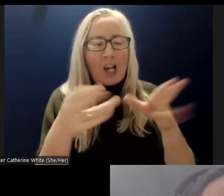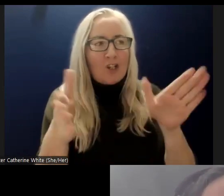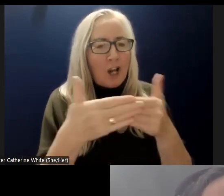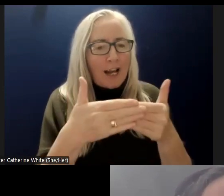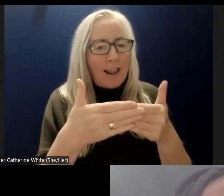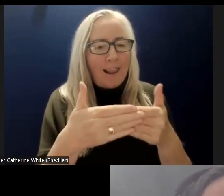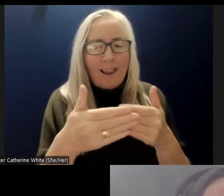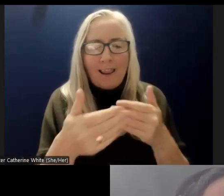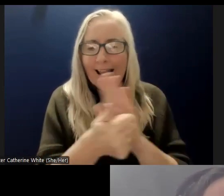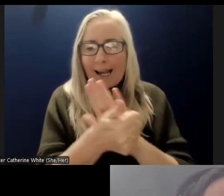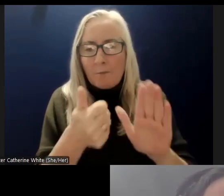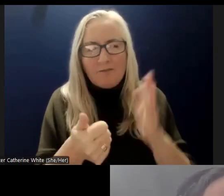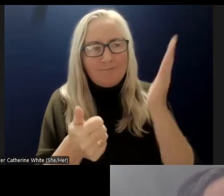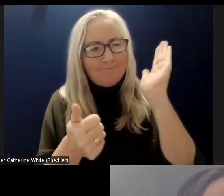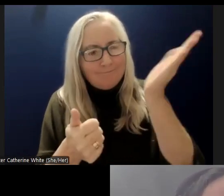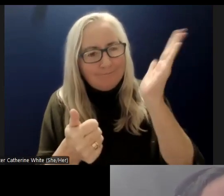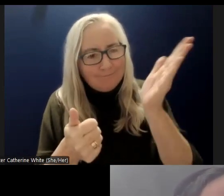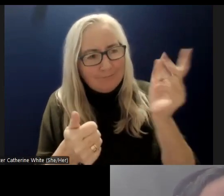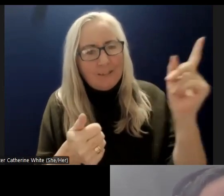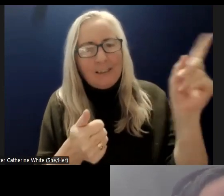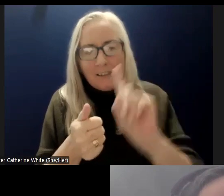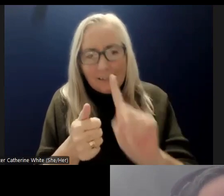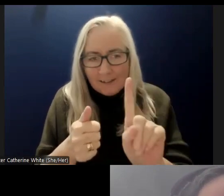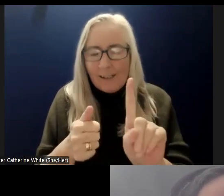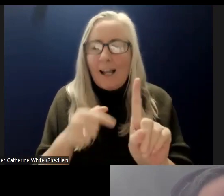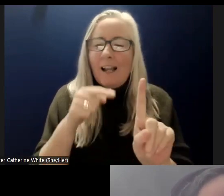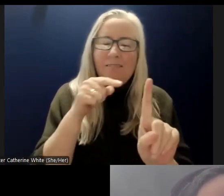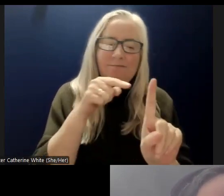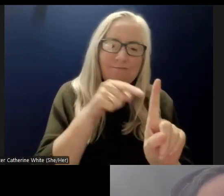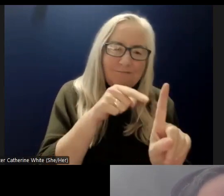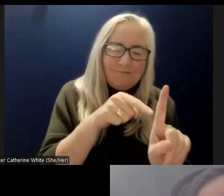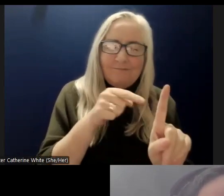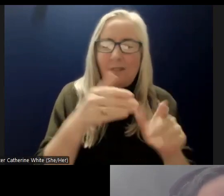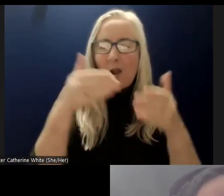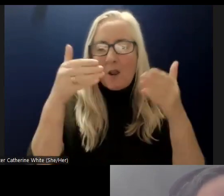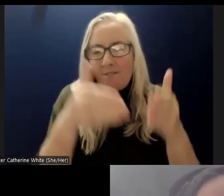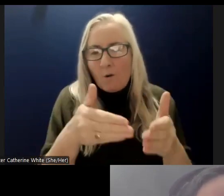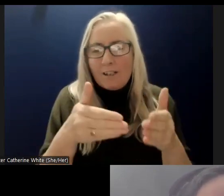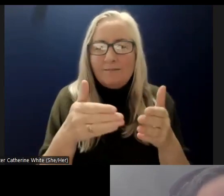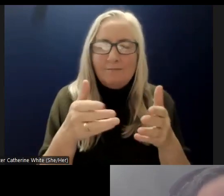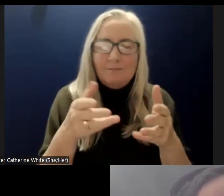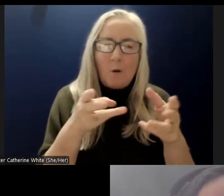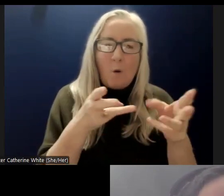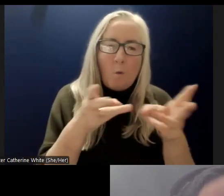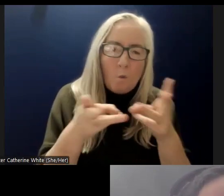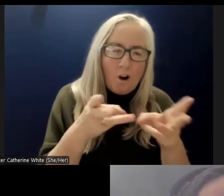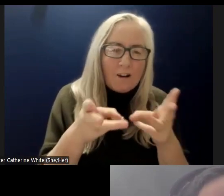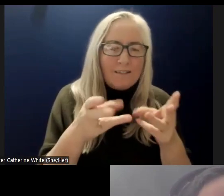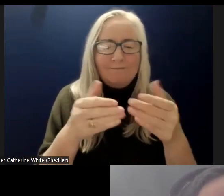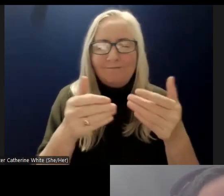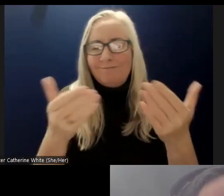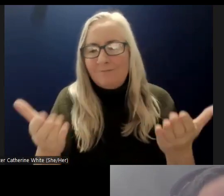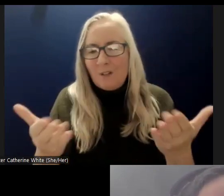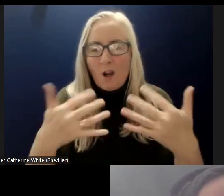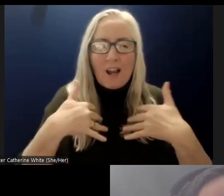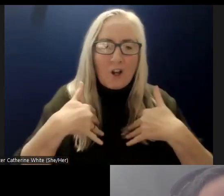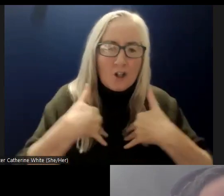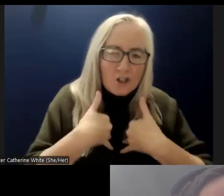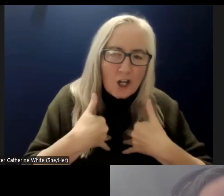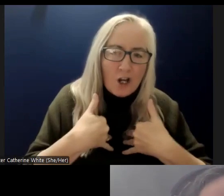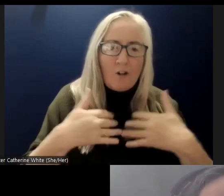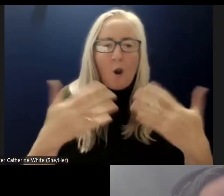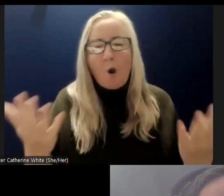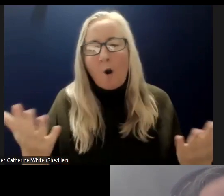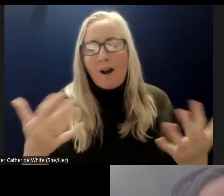in, and it's really about an area of work that is an area of concern or interest